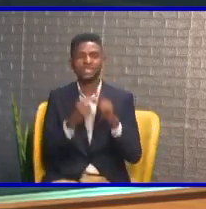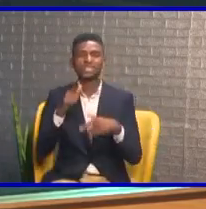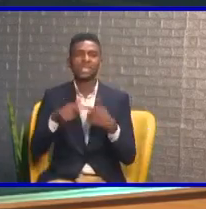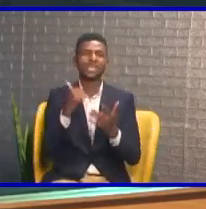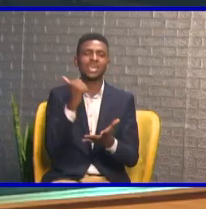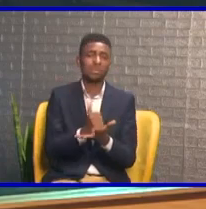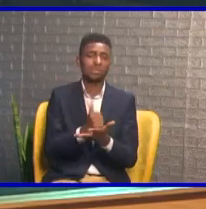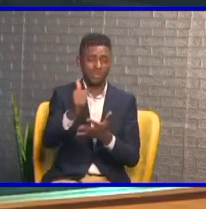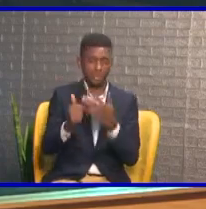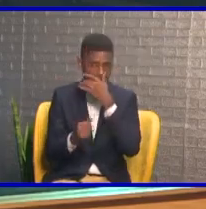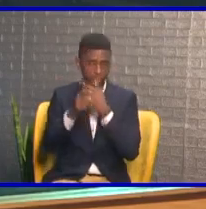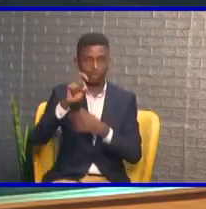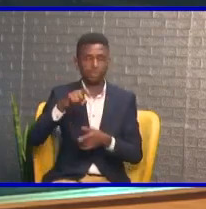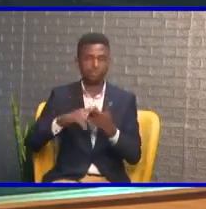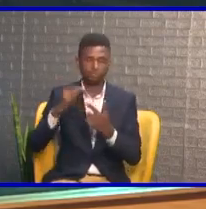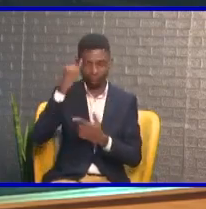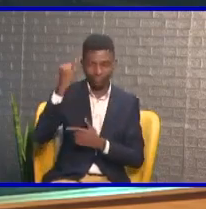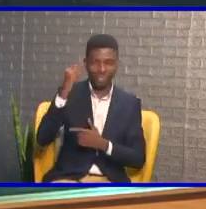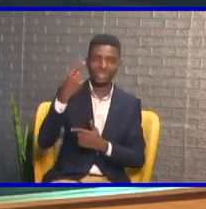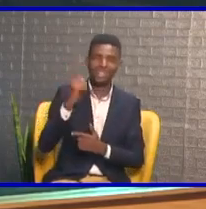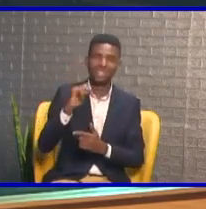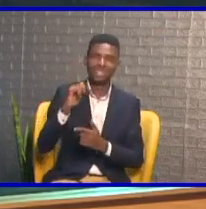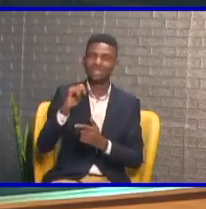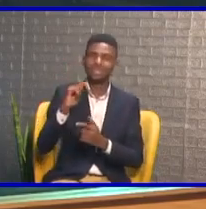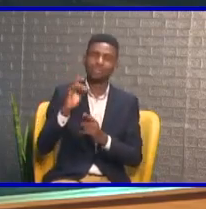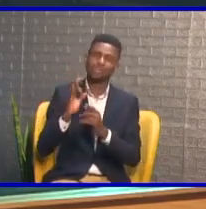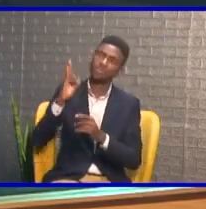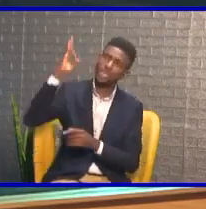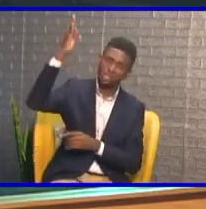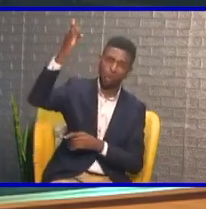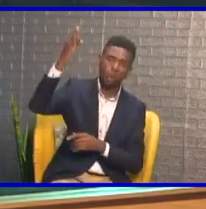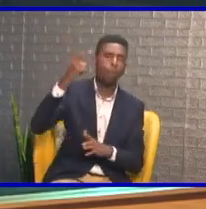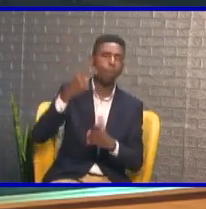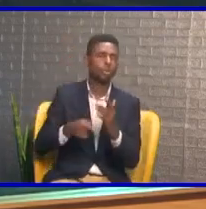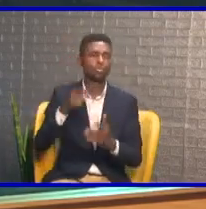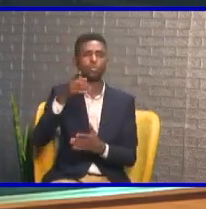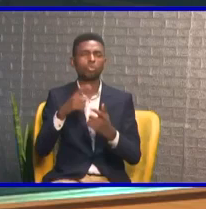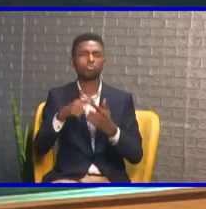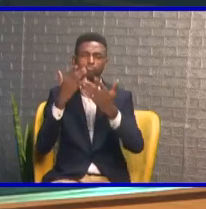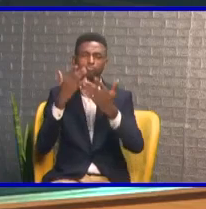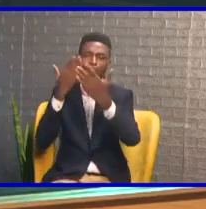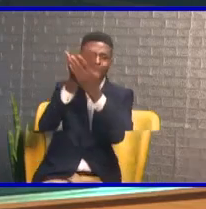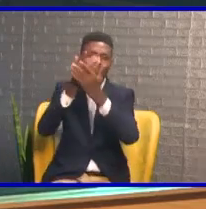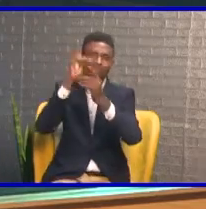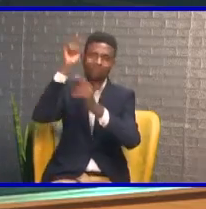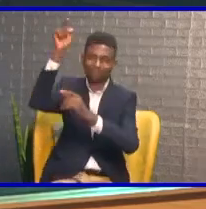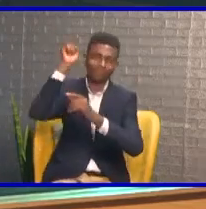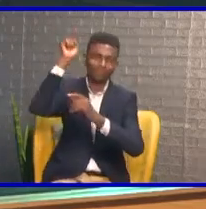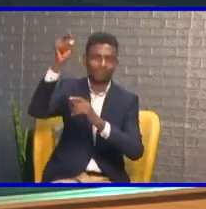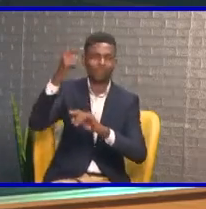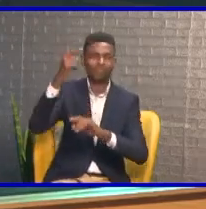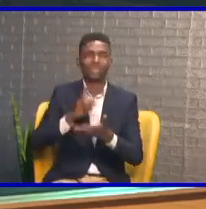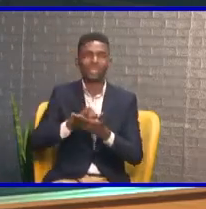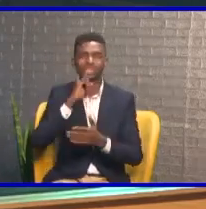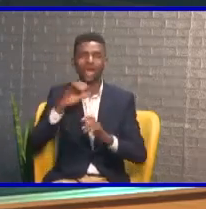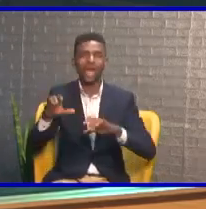have to imagine the end product. Where you want to arrive, you have to imagine it. That is an action